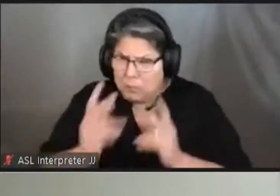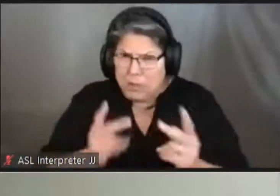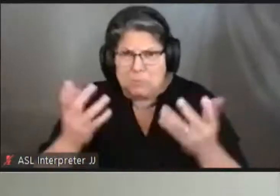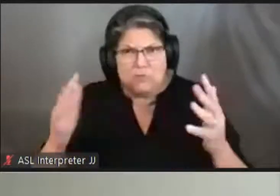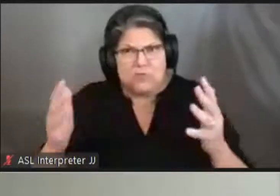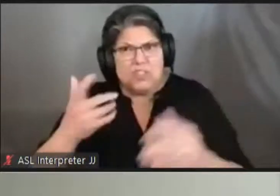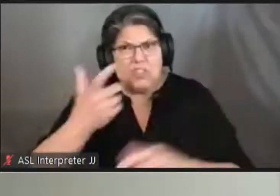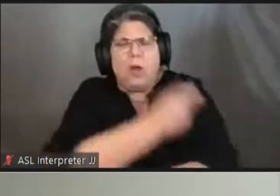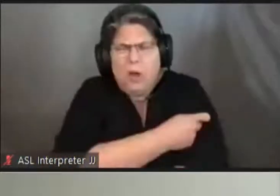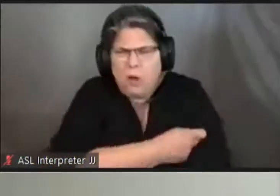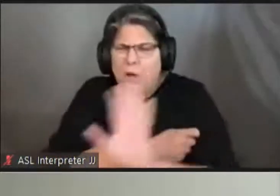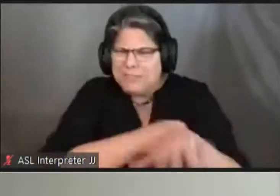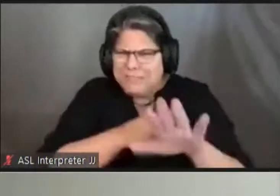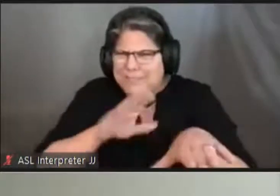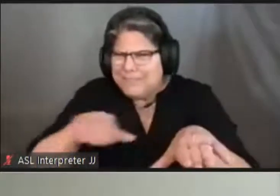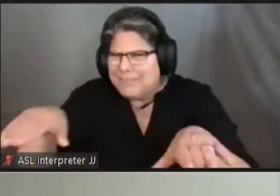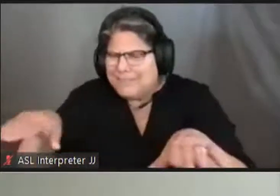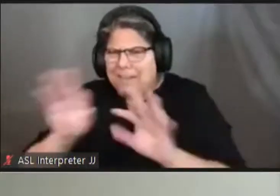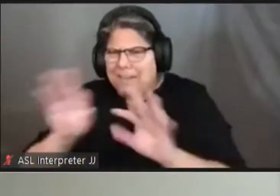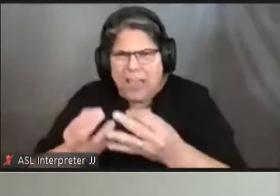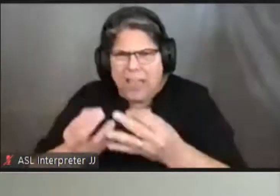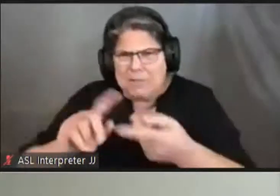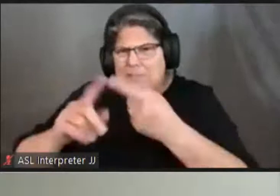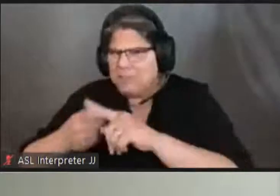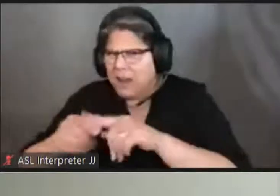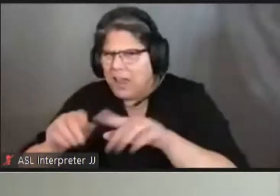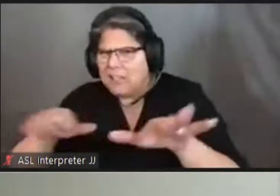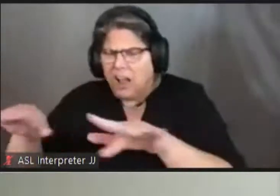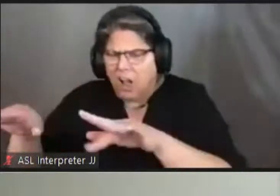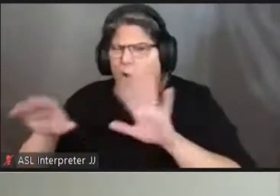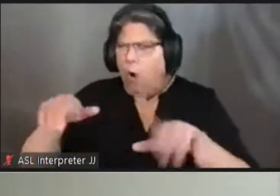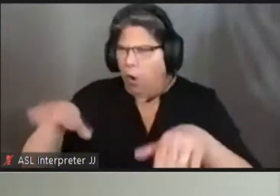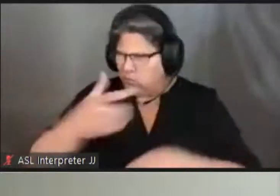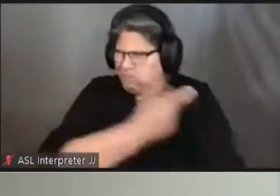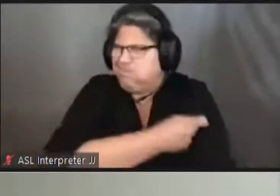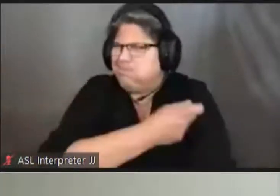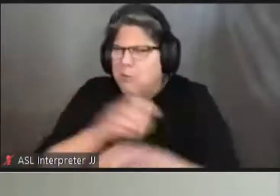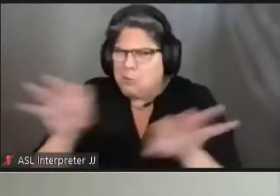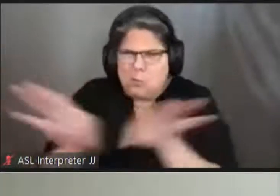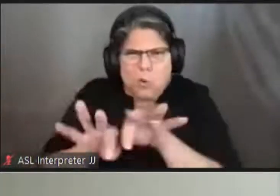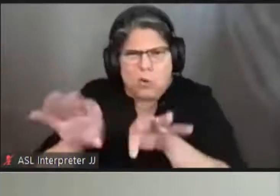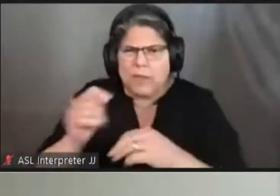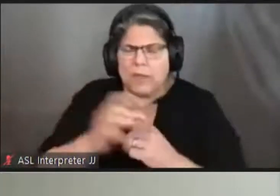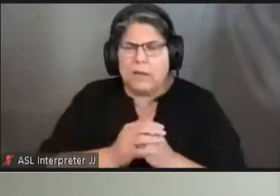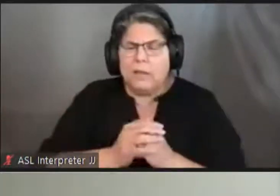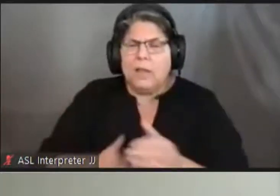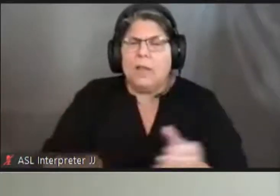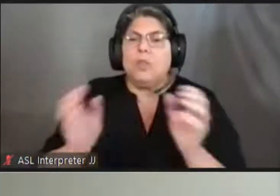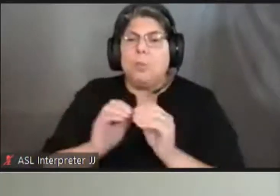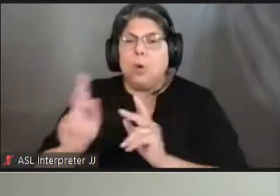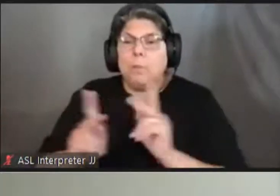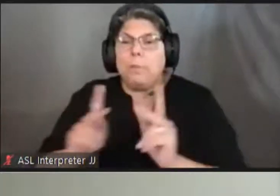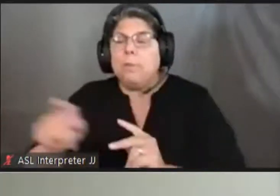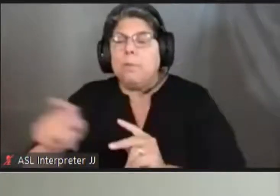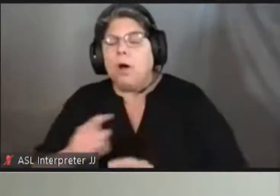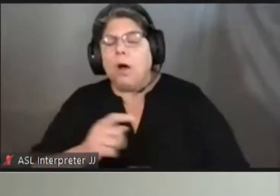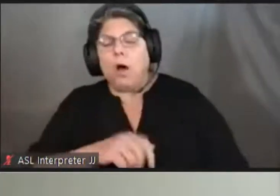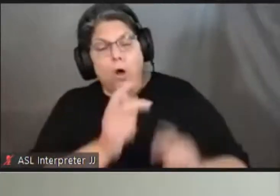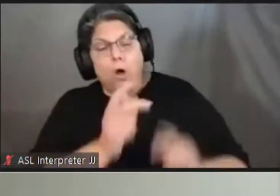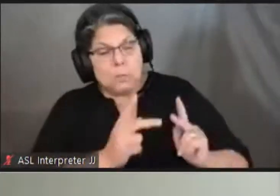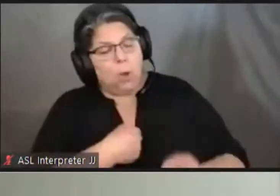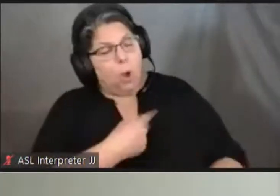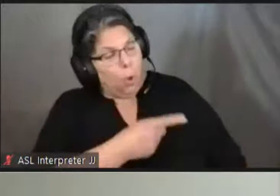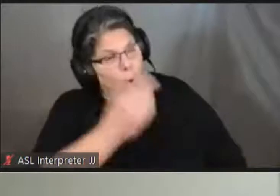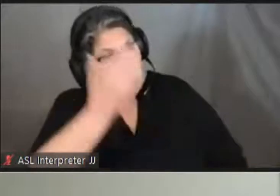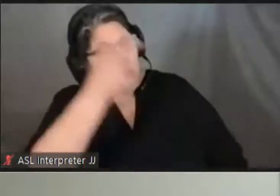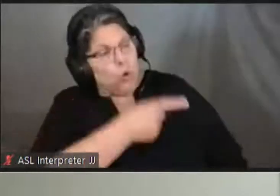and relatives and encourage them to get vaccinated. And as more people hear it from the people they trust, I think more people will sign on and